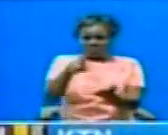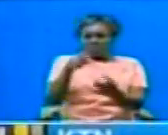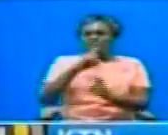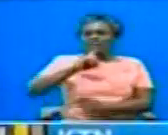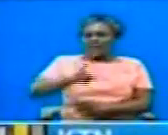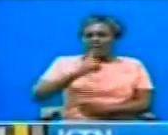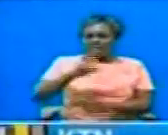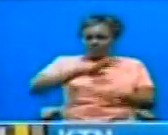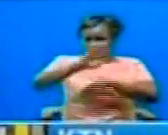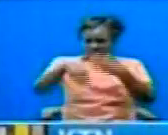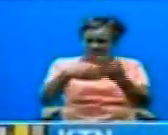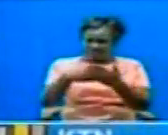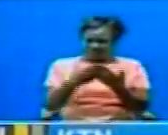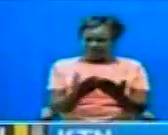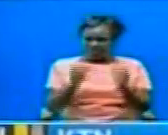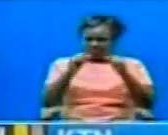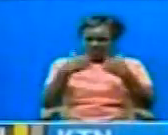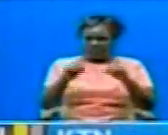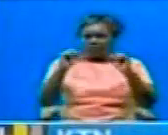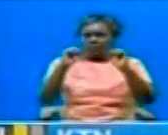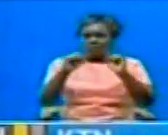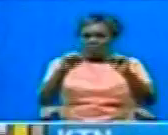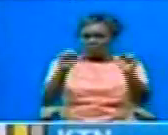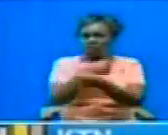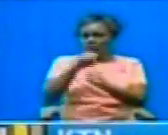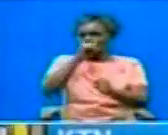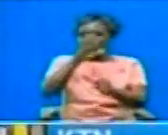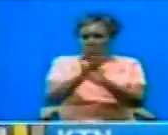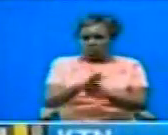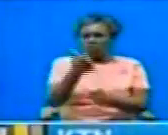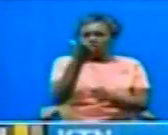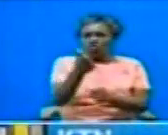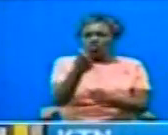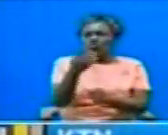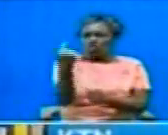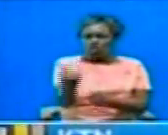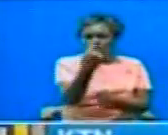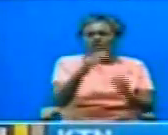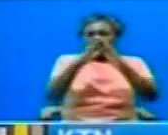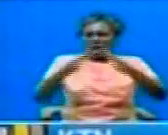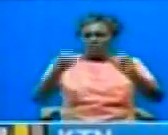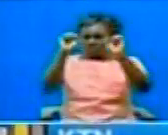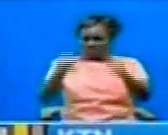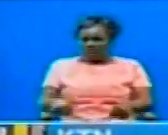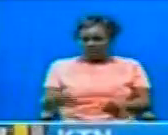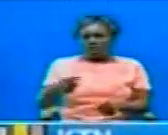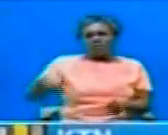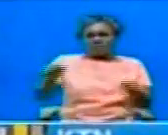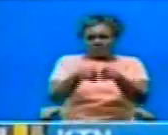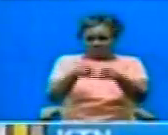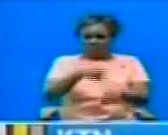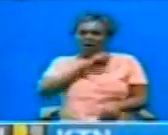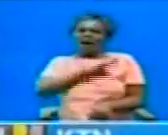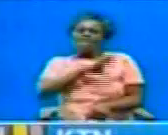threatened, and you cannot assure us that you are going to be in every plot, yes, because we are even